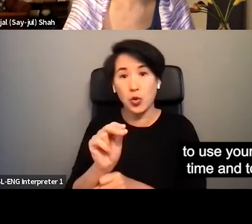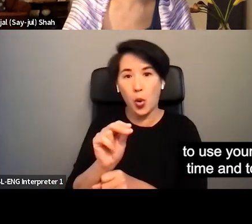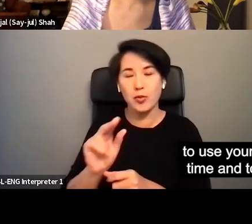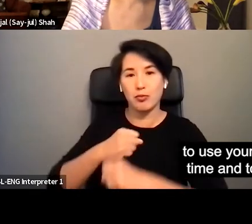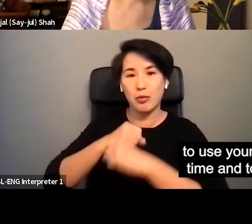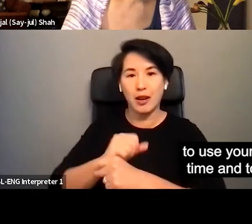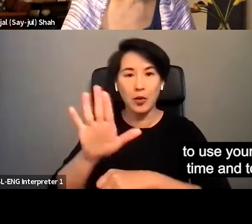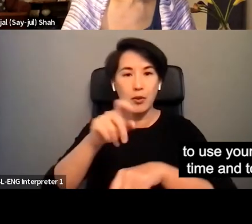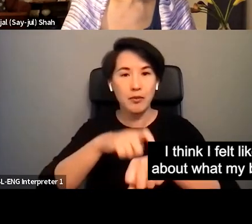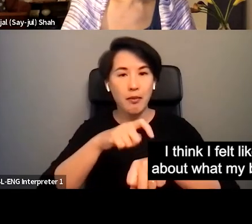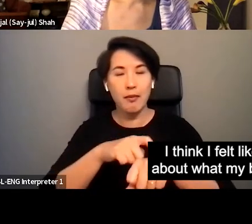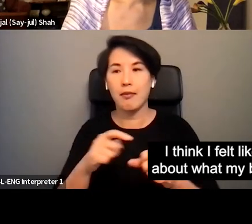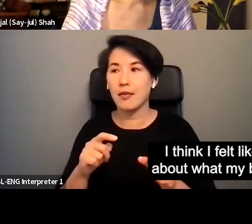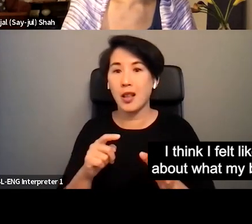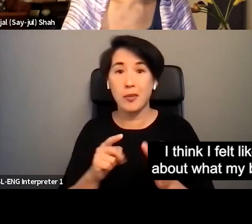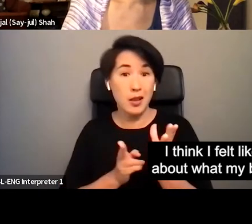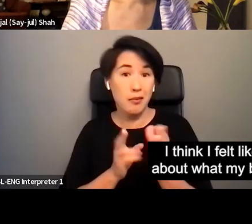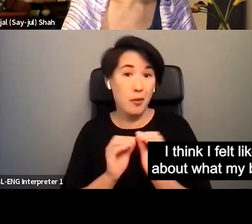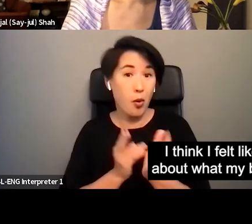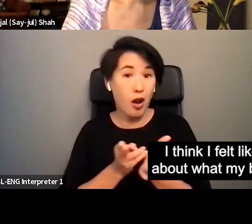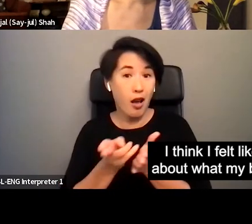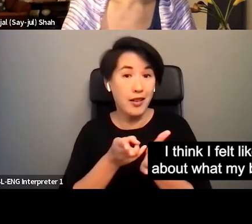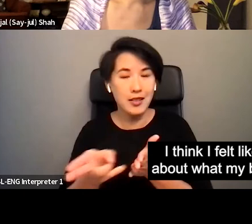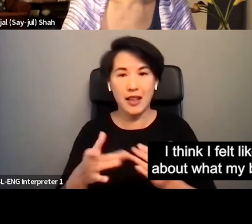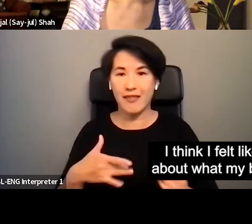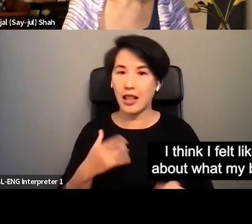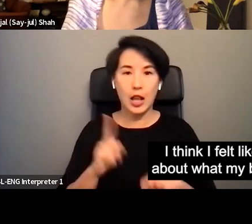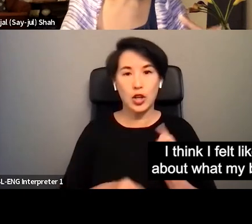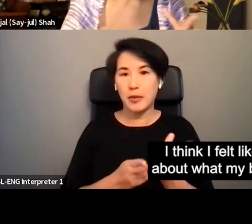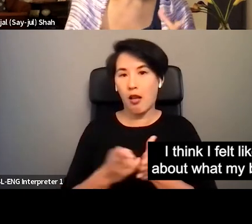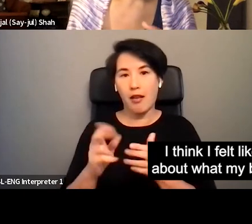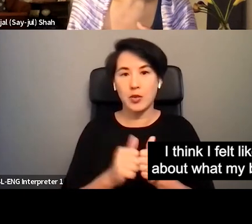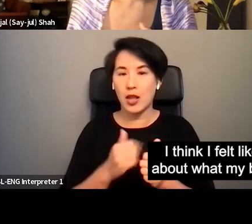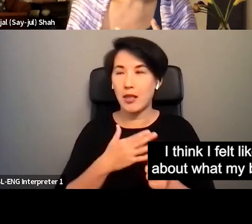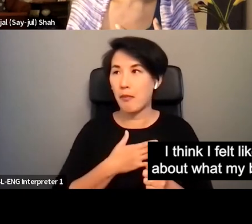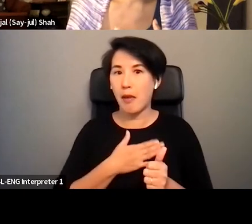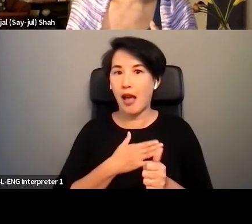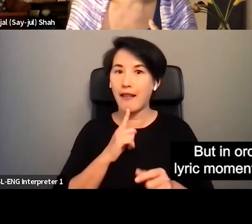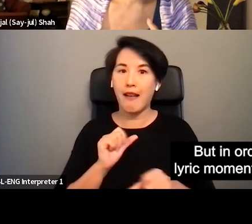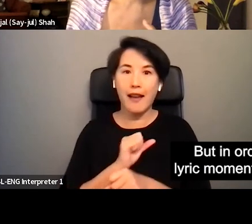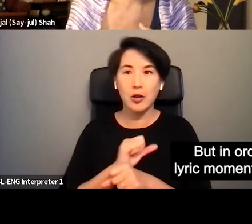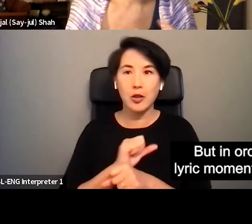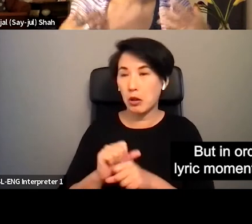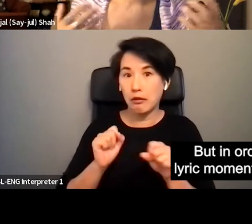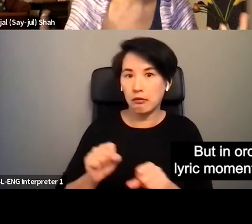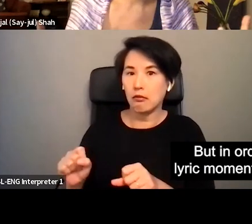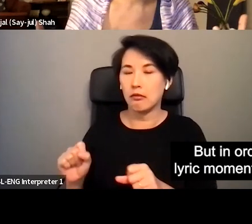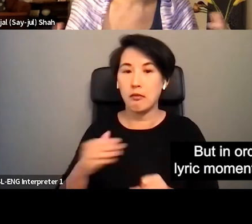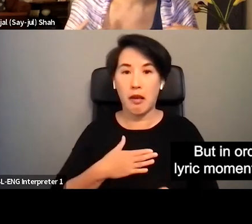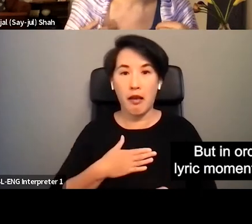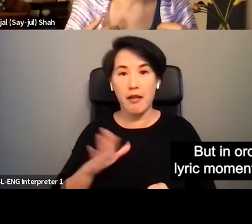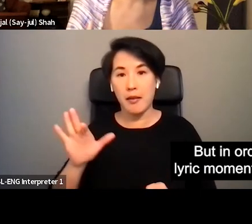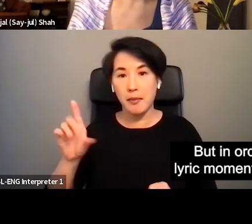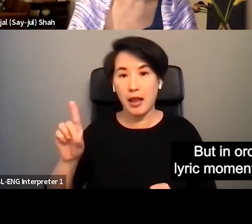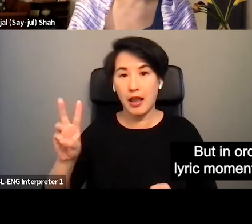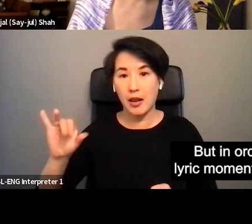be more honest. I think I felt like I couldn't be honest about what my bandwidth actually was. But in order to have these lyric moments, in